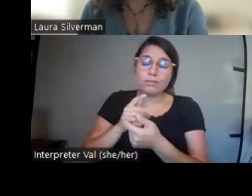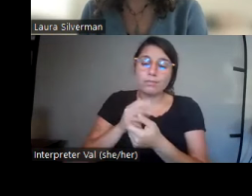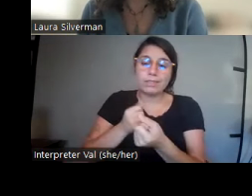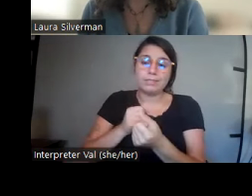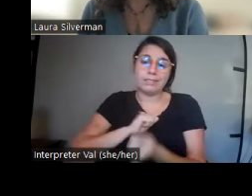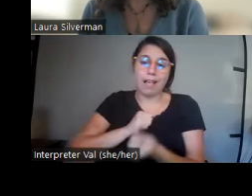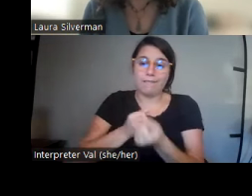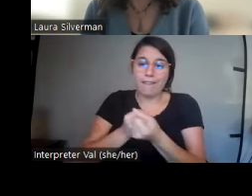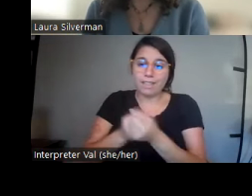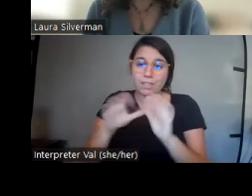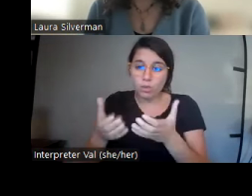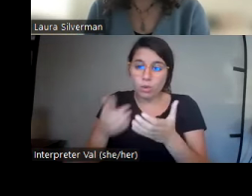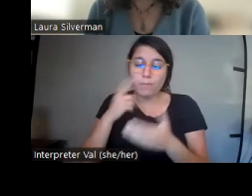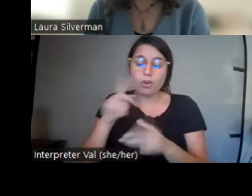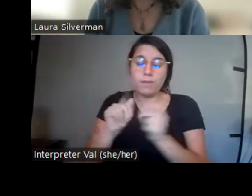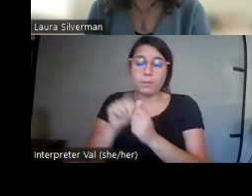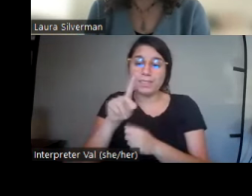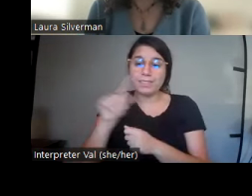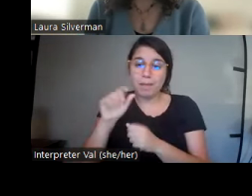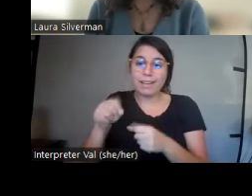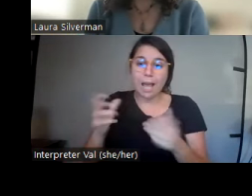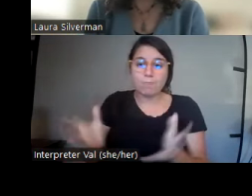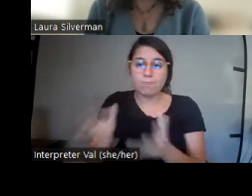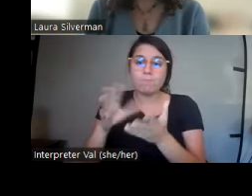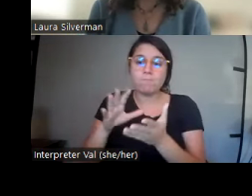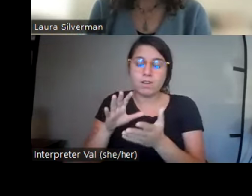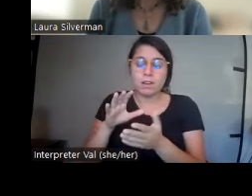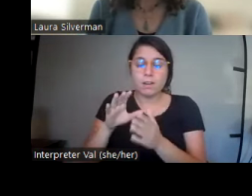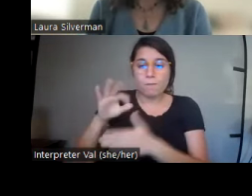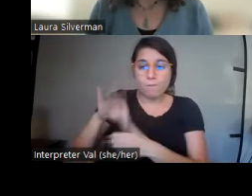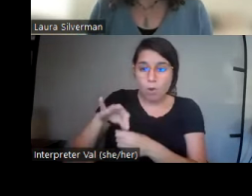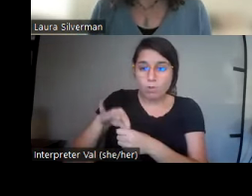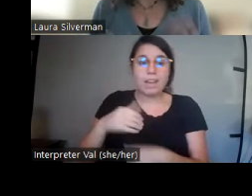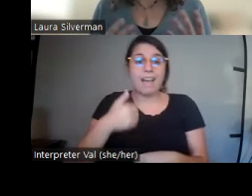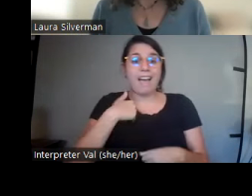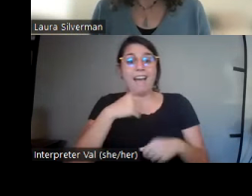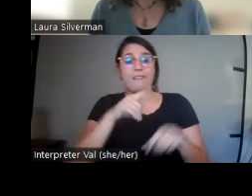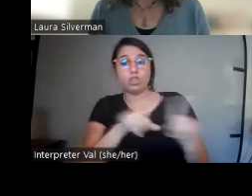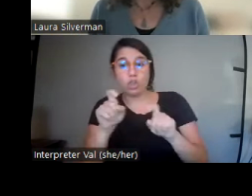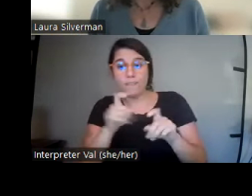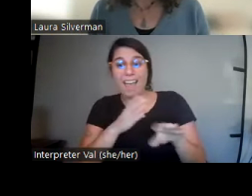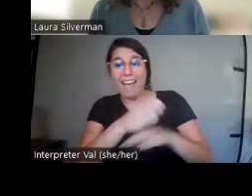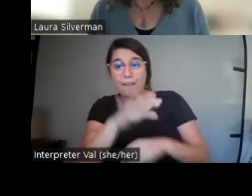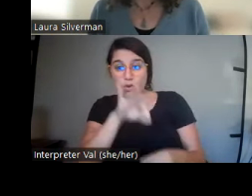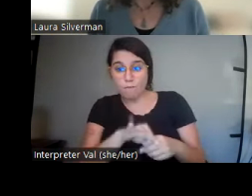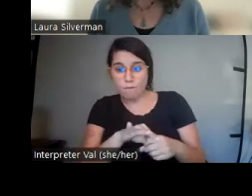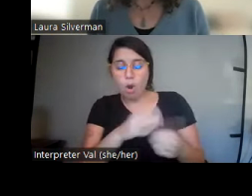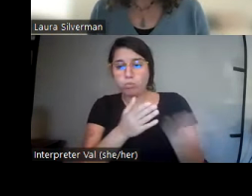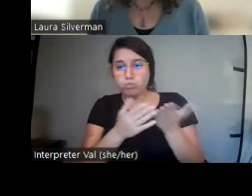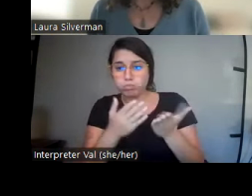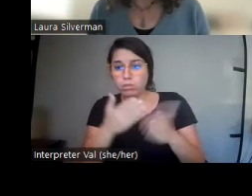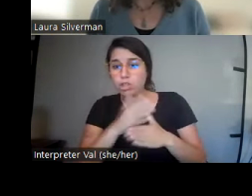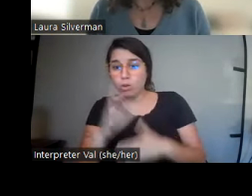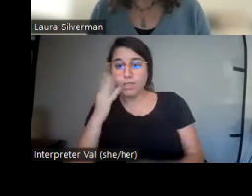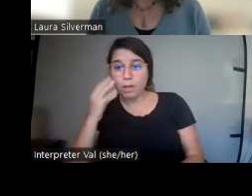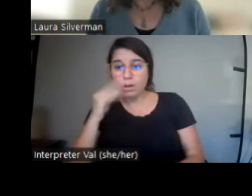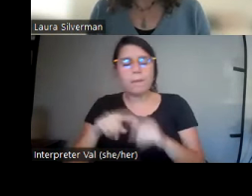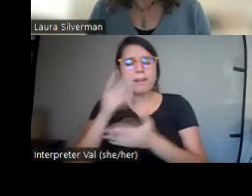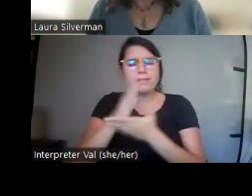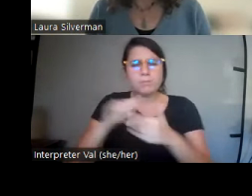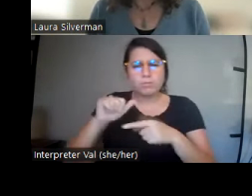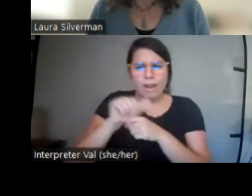to vote. They also have surveys that you can fill out after voting, just to share your experience. But some of their training